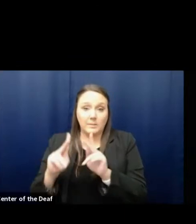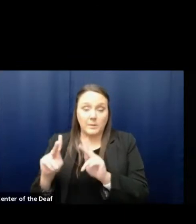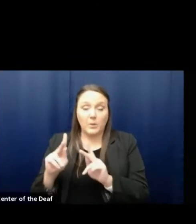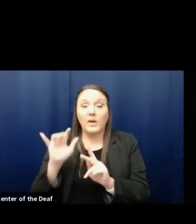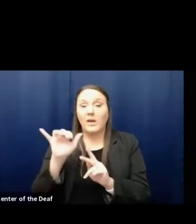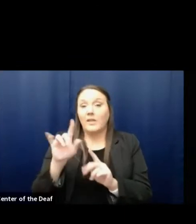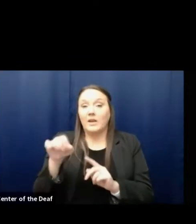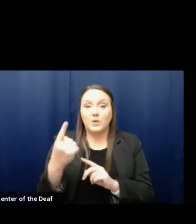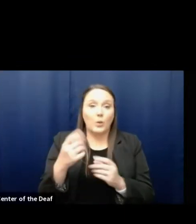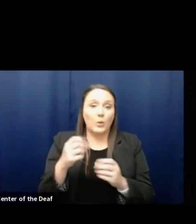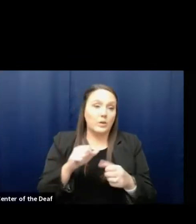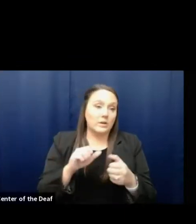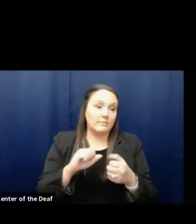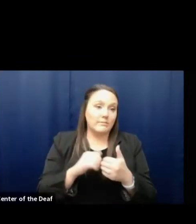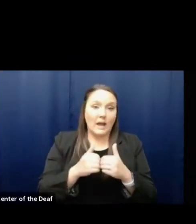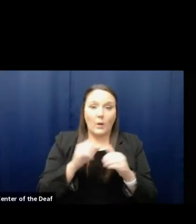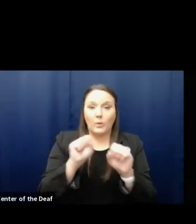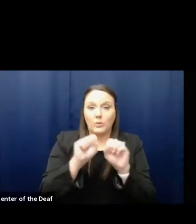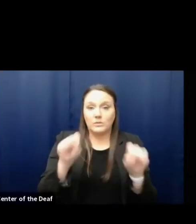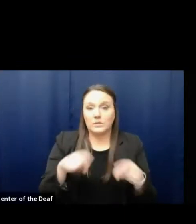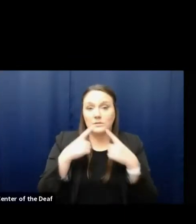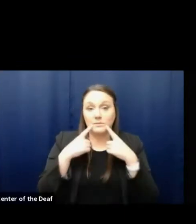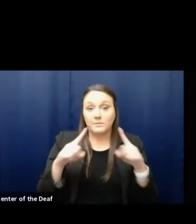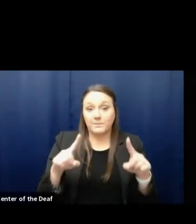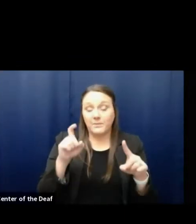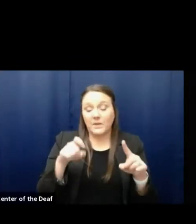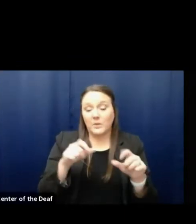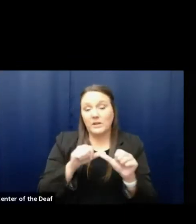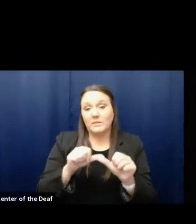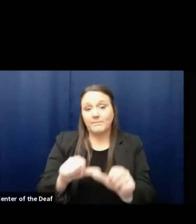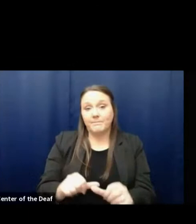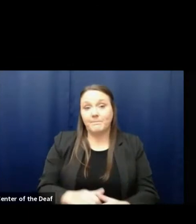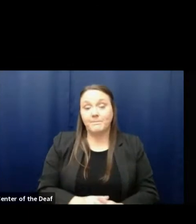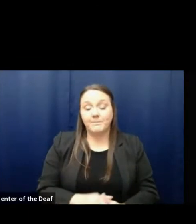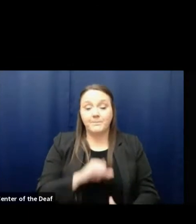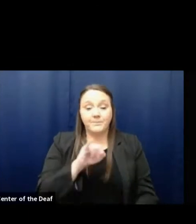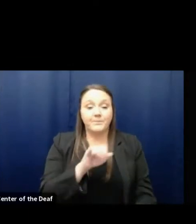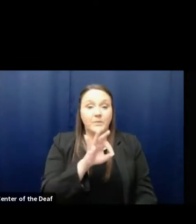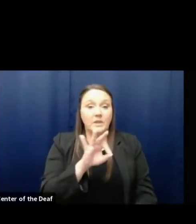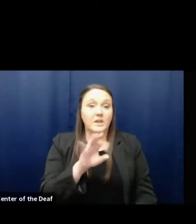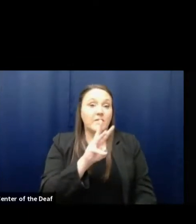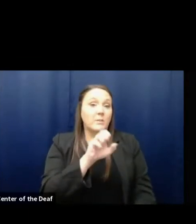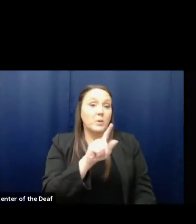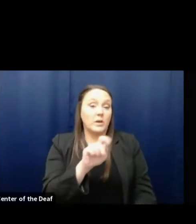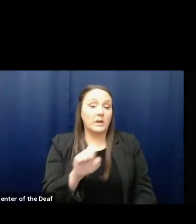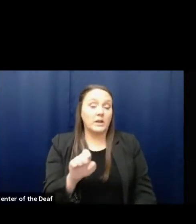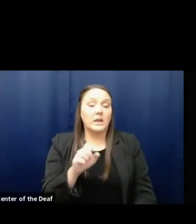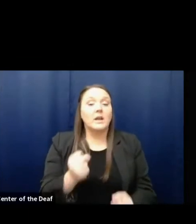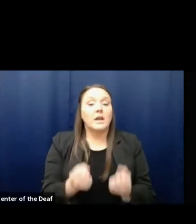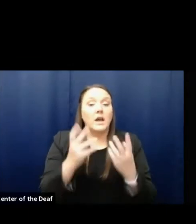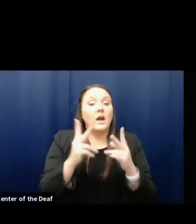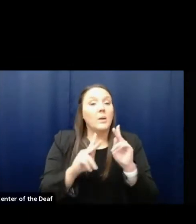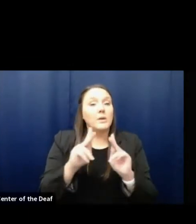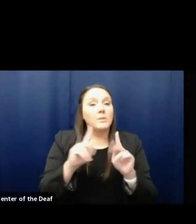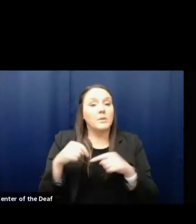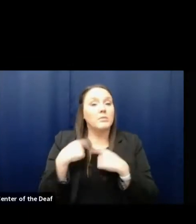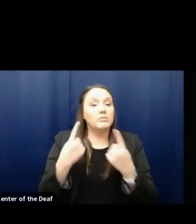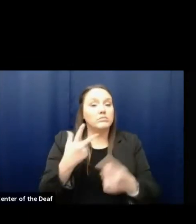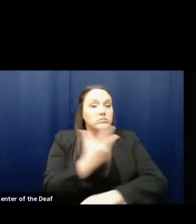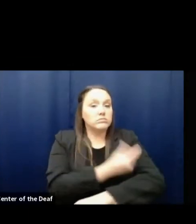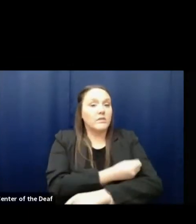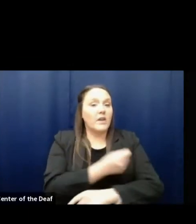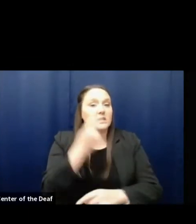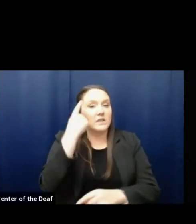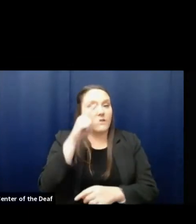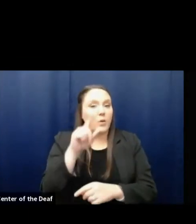need to continue to move down the path doing that. From Jeff with WATE, how many people have been vaccinated for the flu